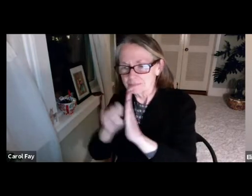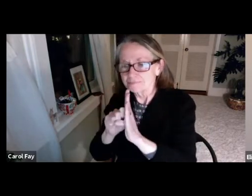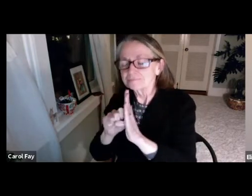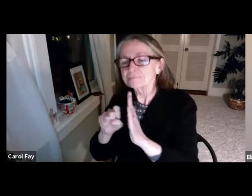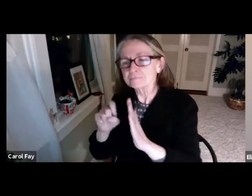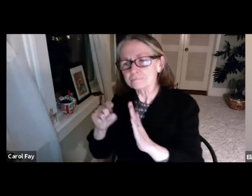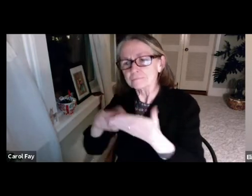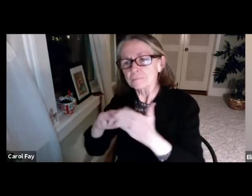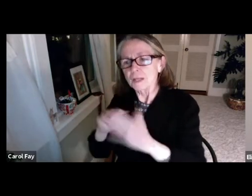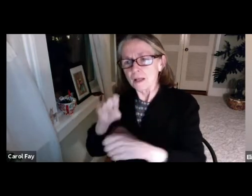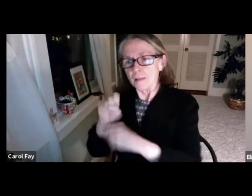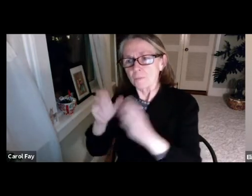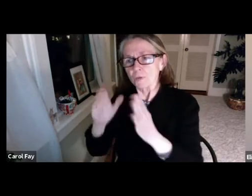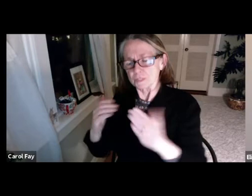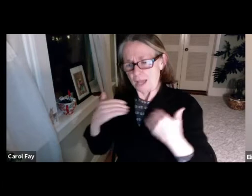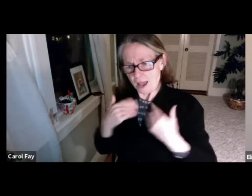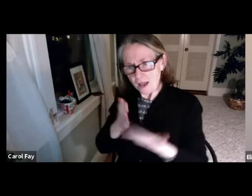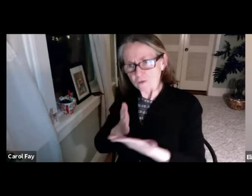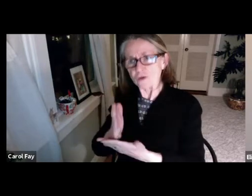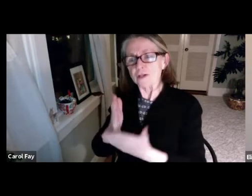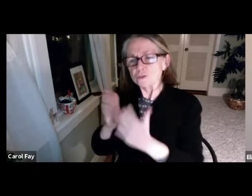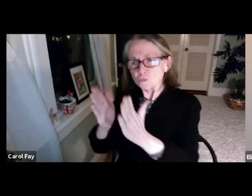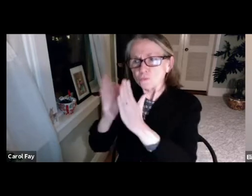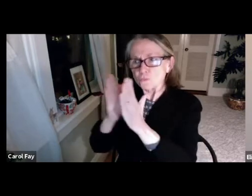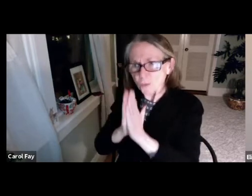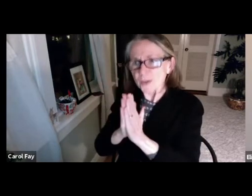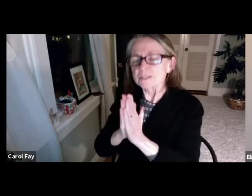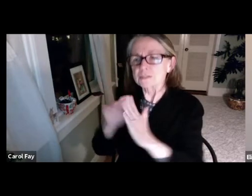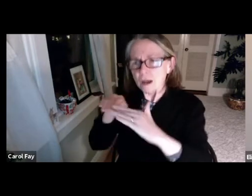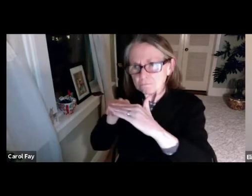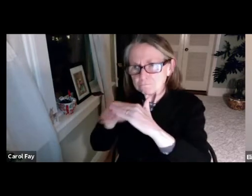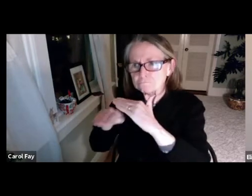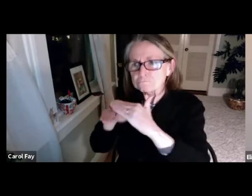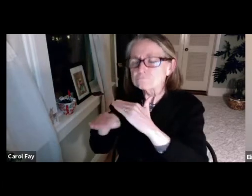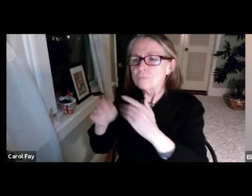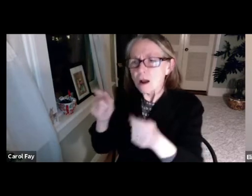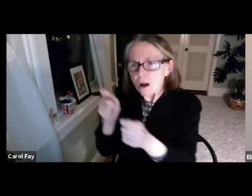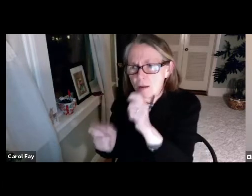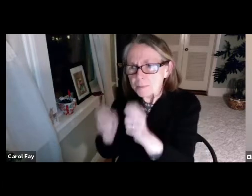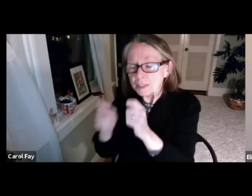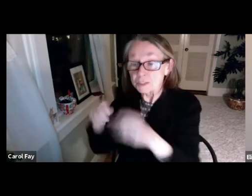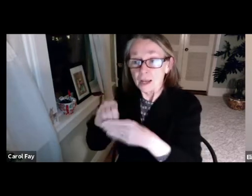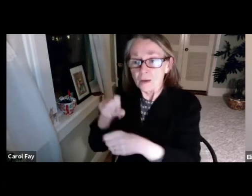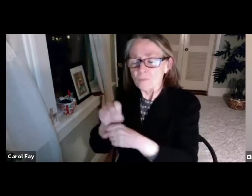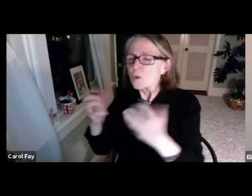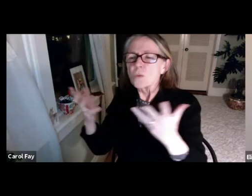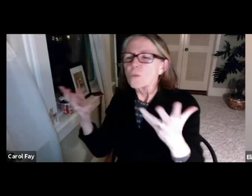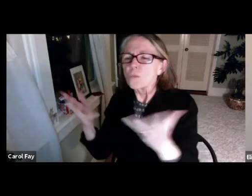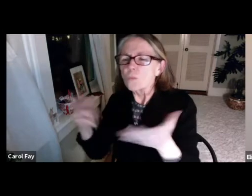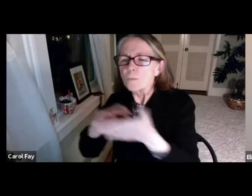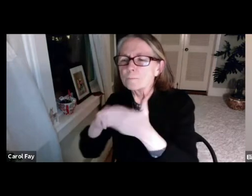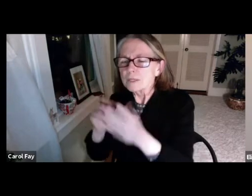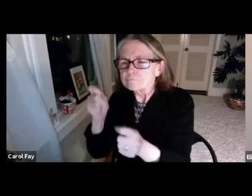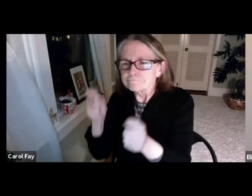have a right to a reasonable accommodation at work. So what is a reasonable accommodation?